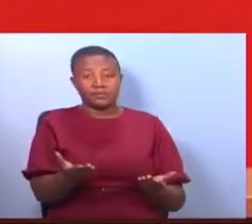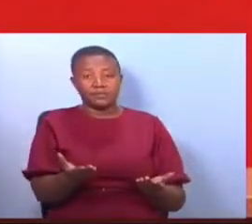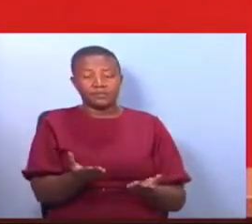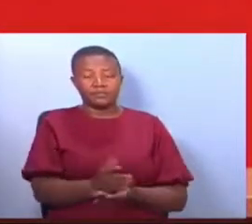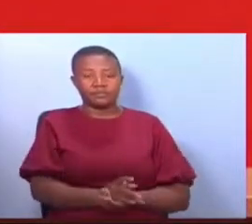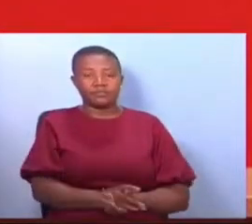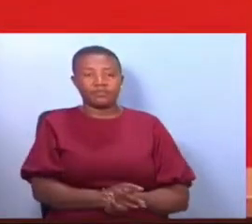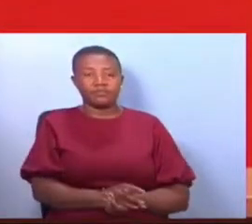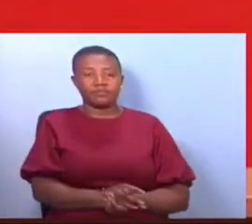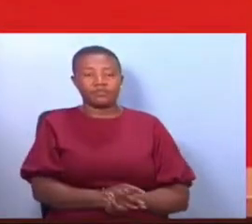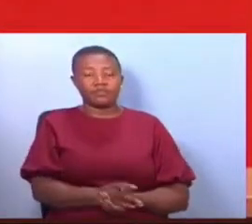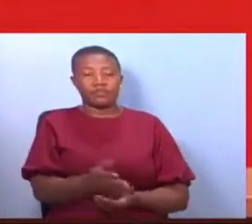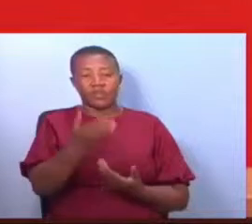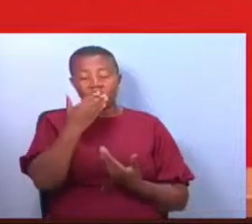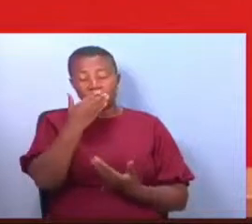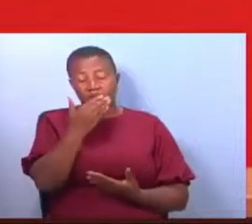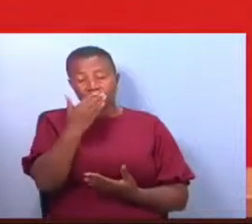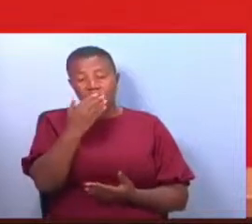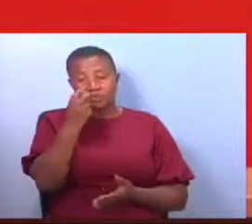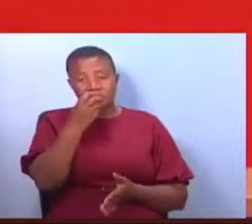Yes, thank you very much, Mr. Speaker.